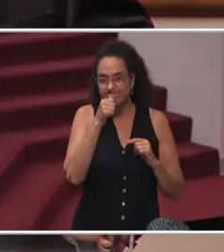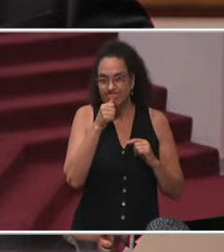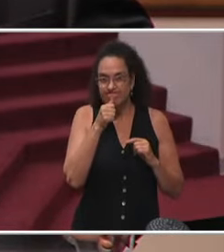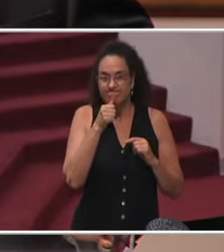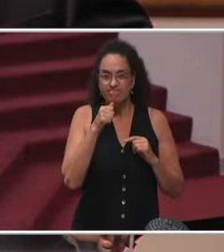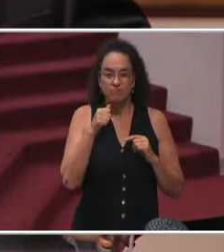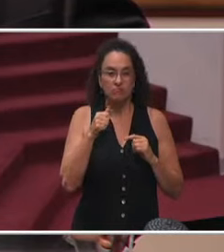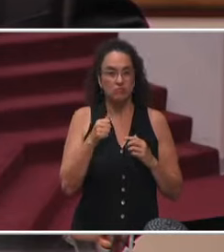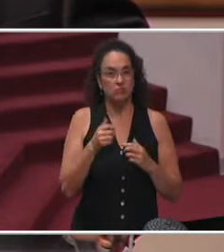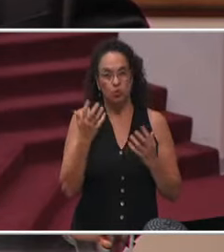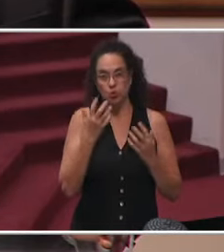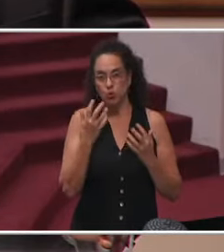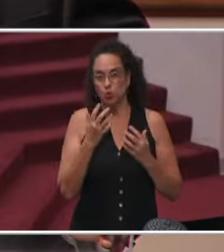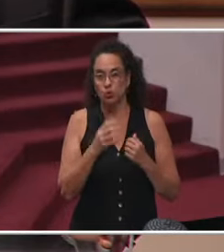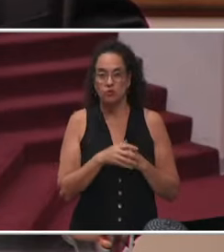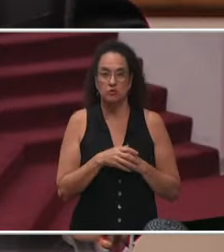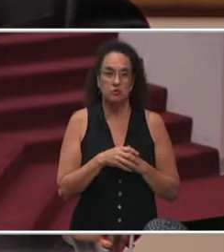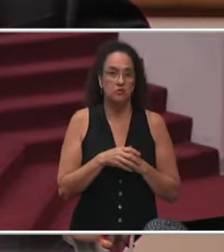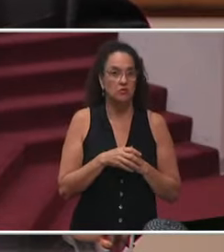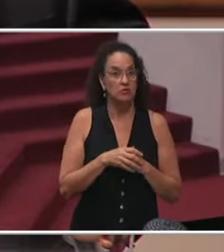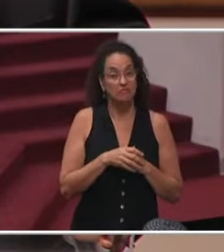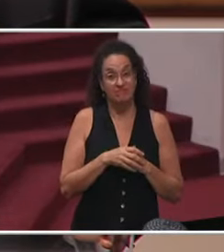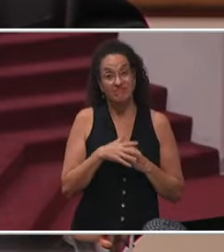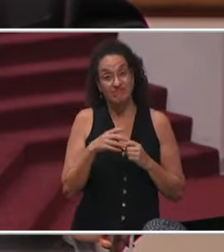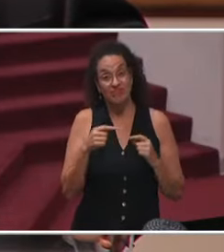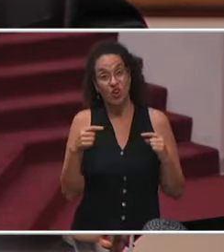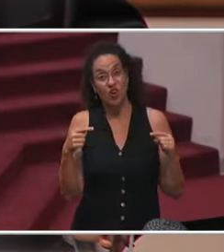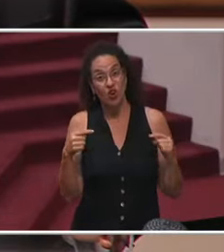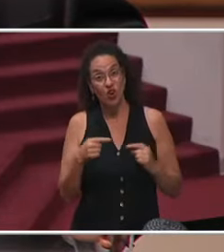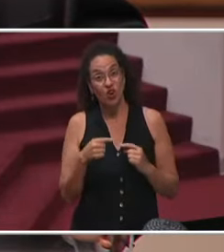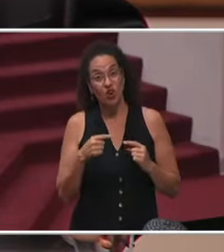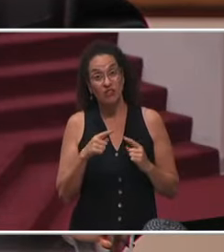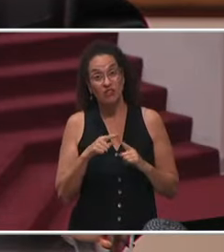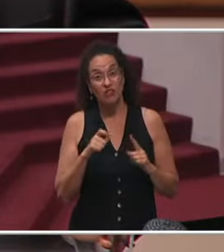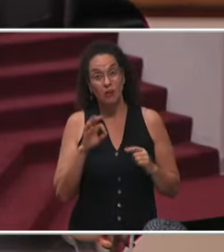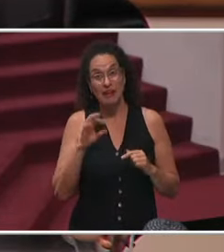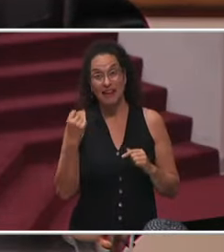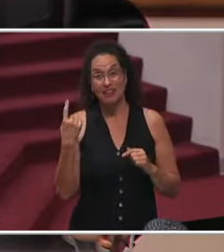Some of the hurt still remains.